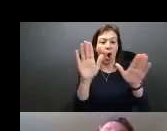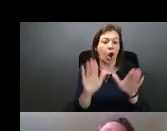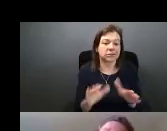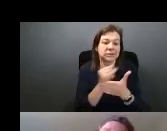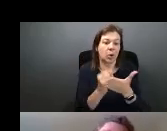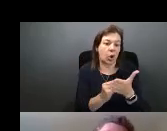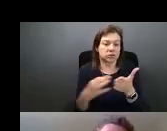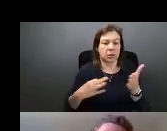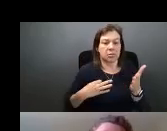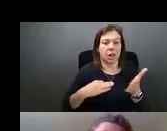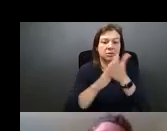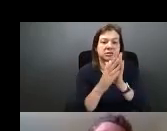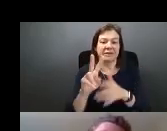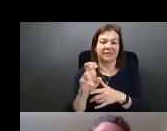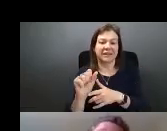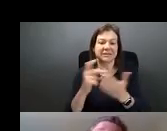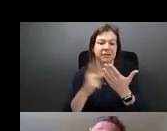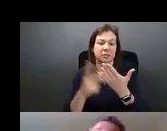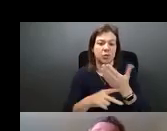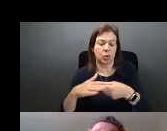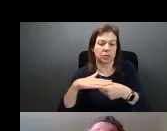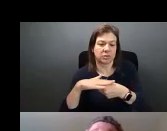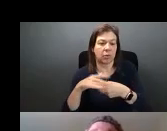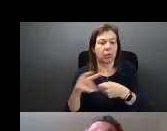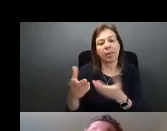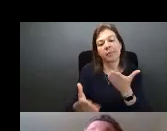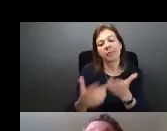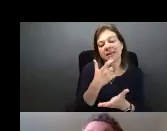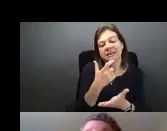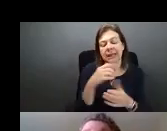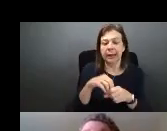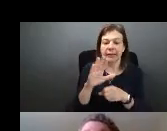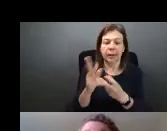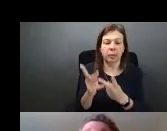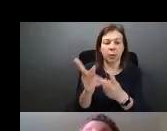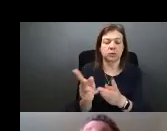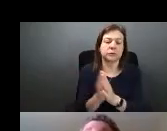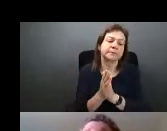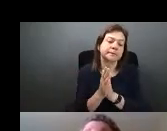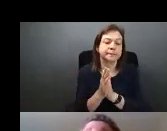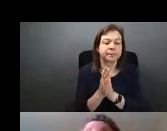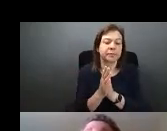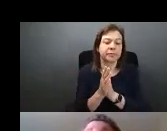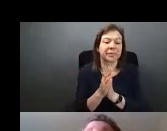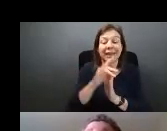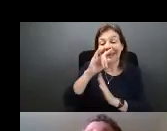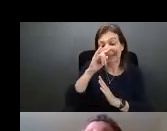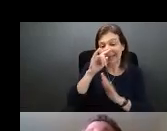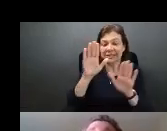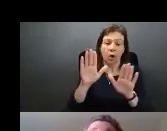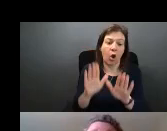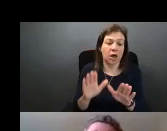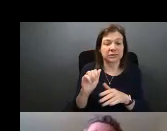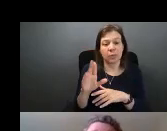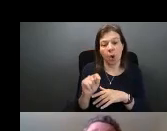to be a VSA program site, they might say in their proposal, Kids Awesome